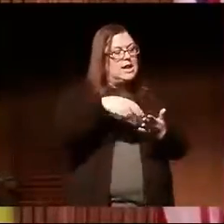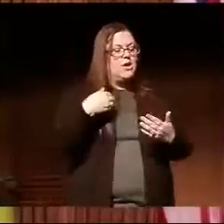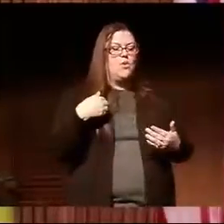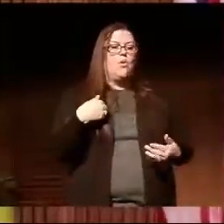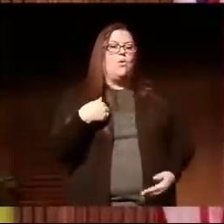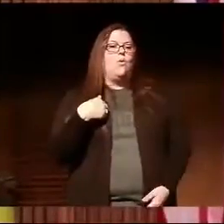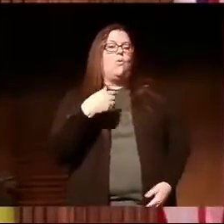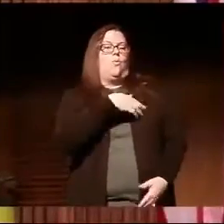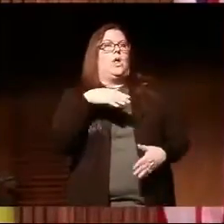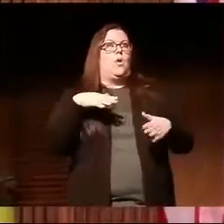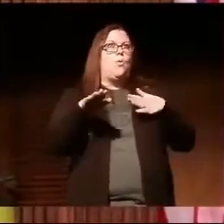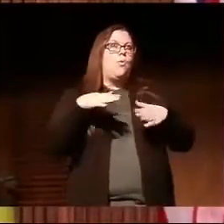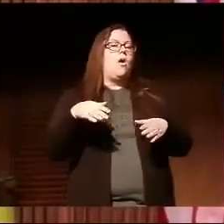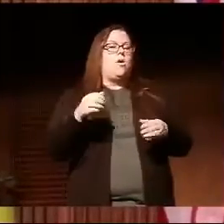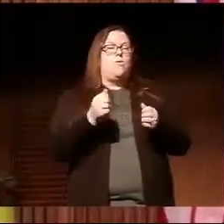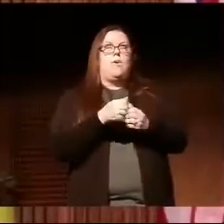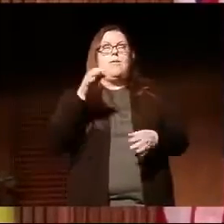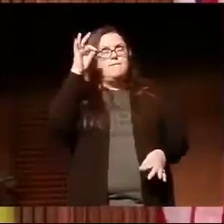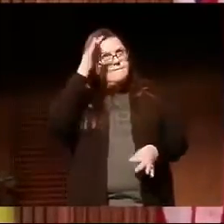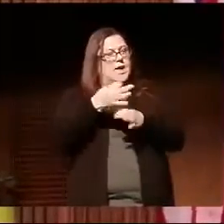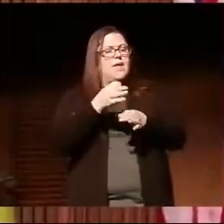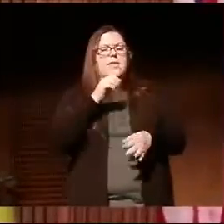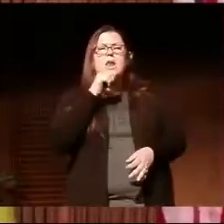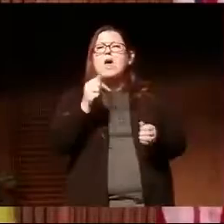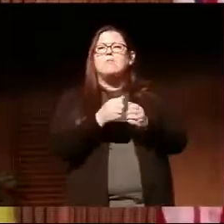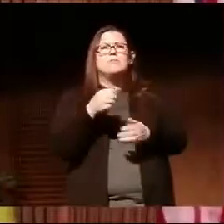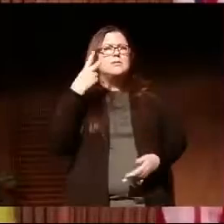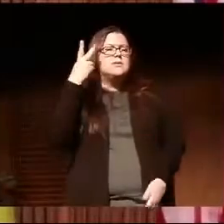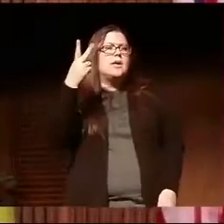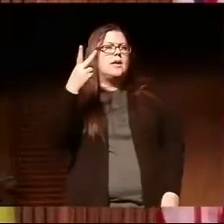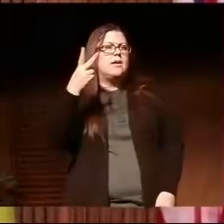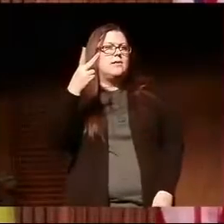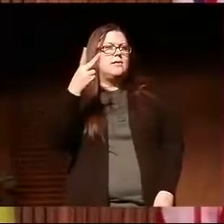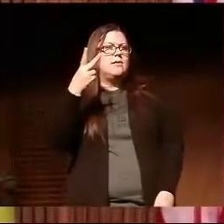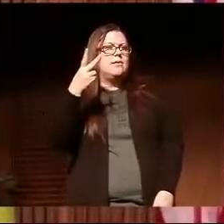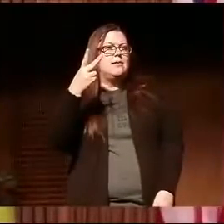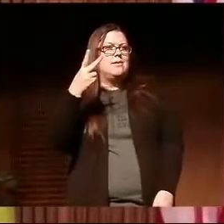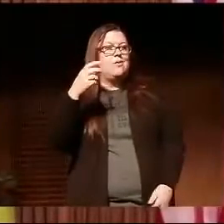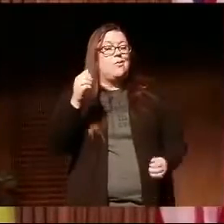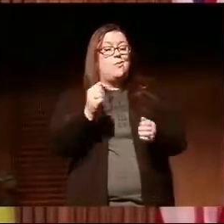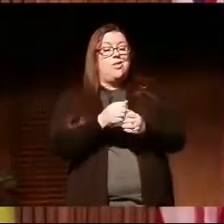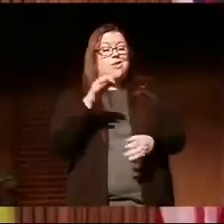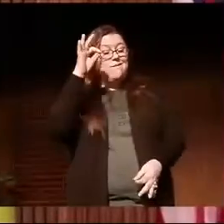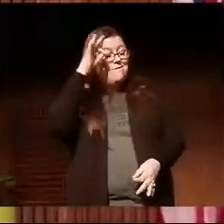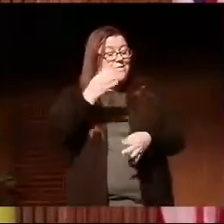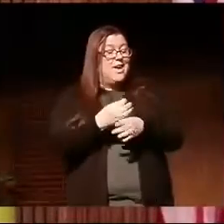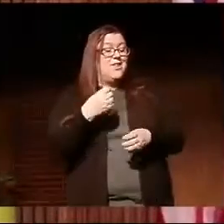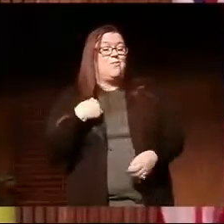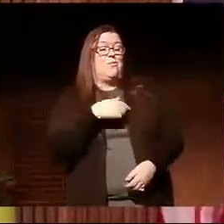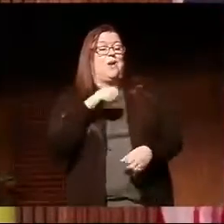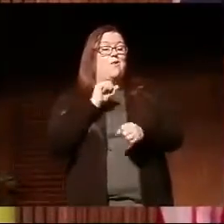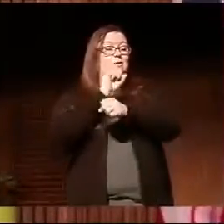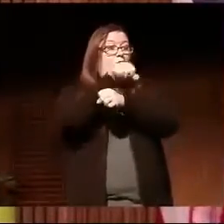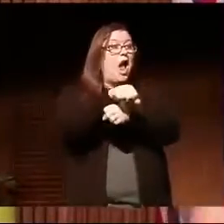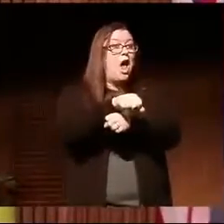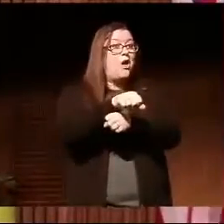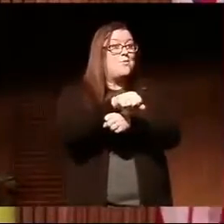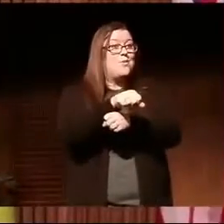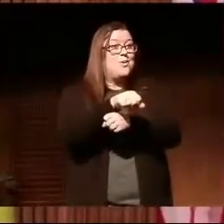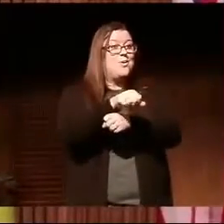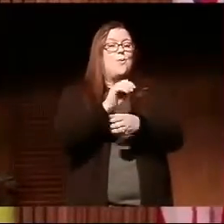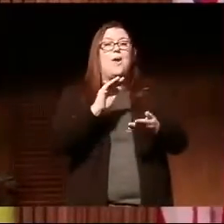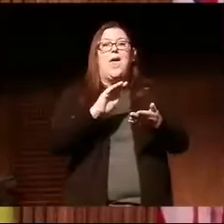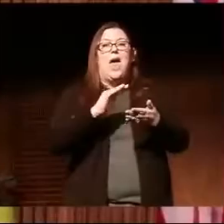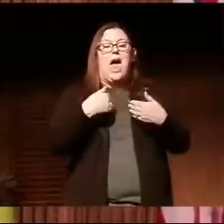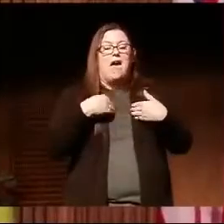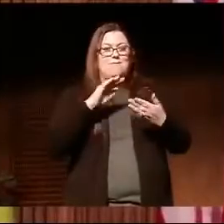faith, not by sight. By faith, we overcome. By faith, we have peace with God through